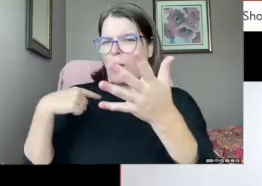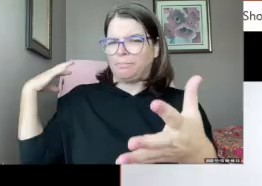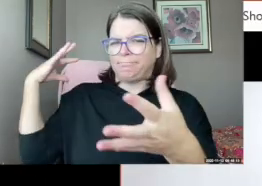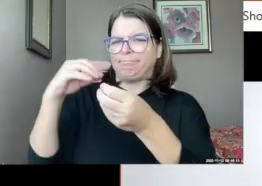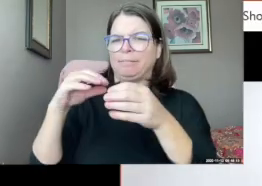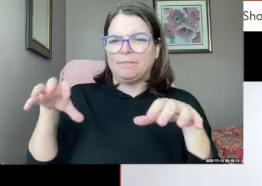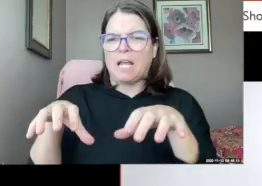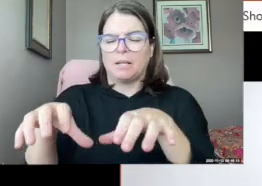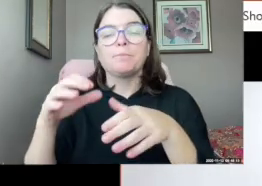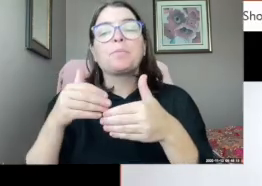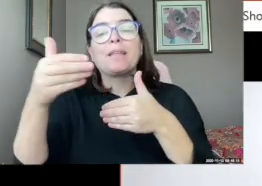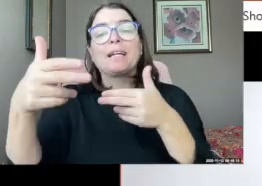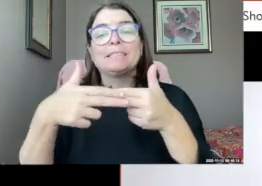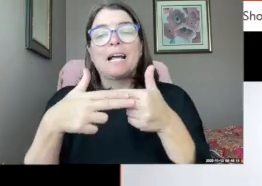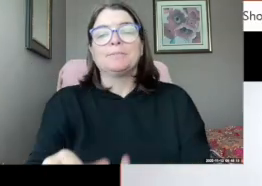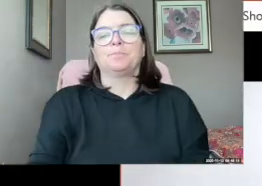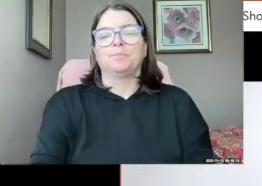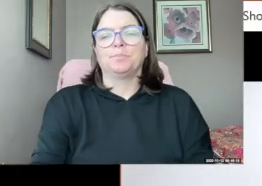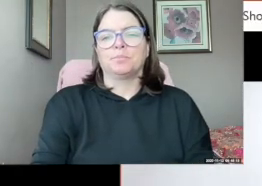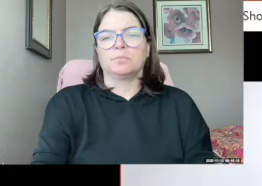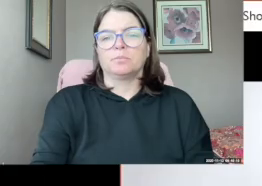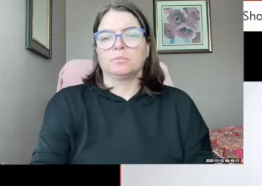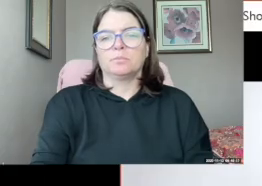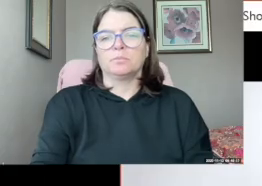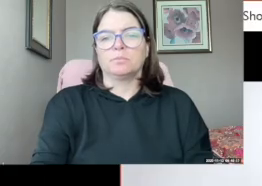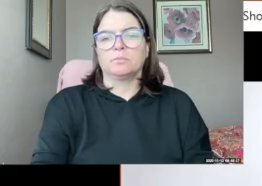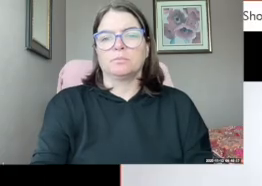come. Next slide.